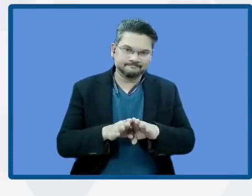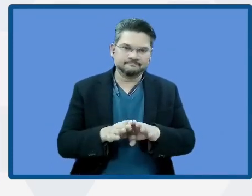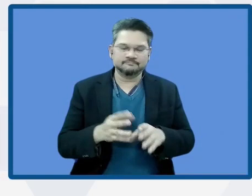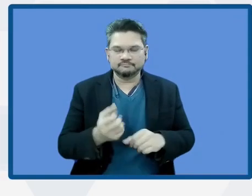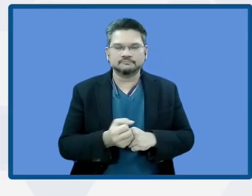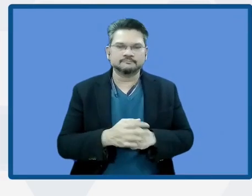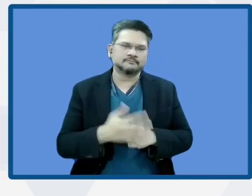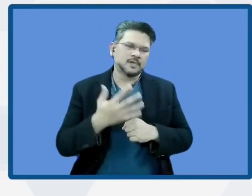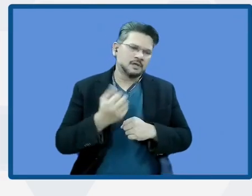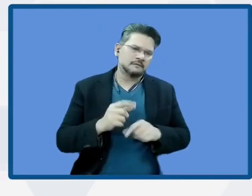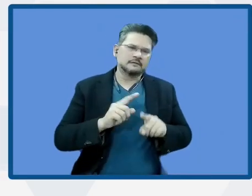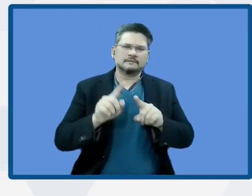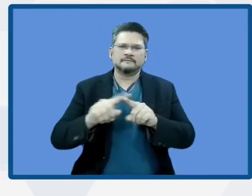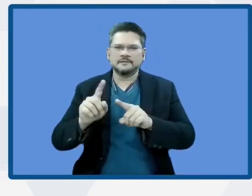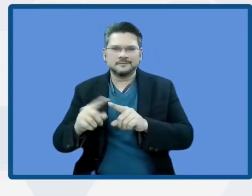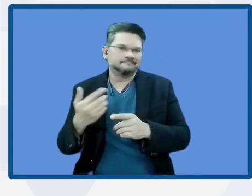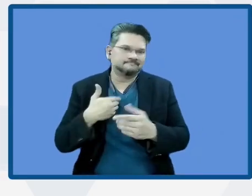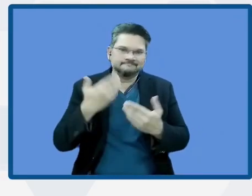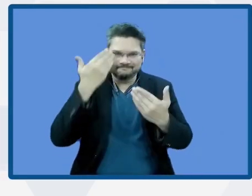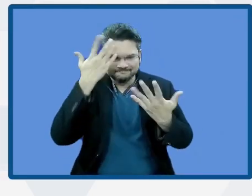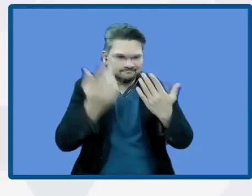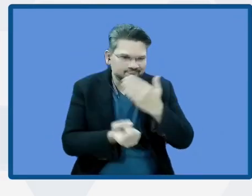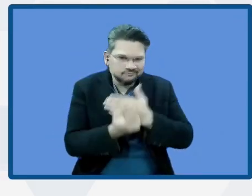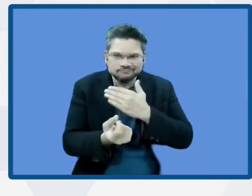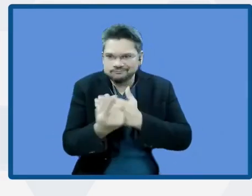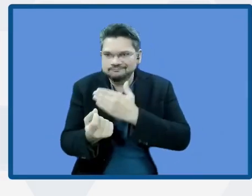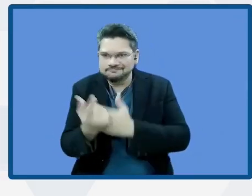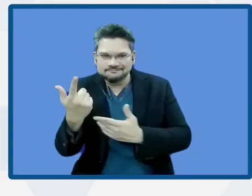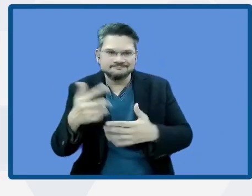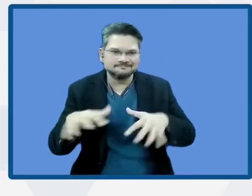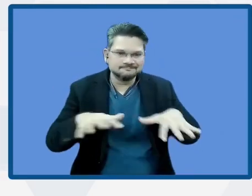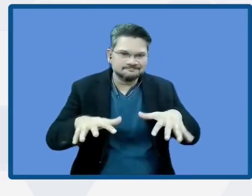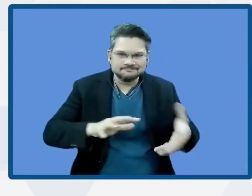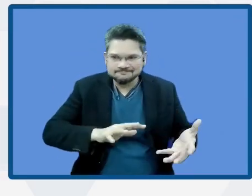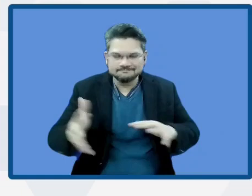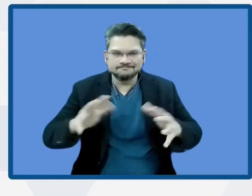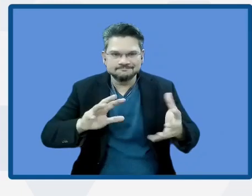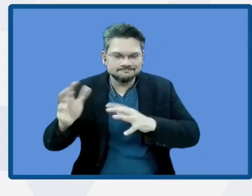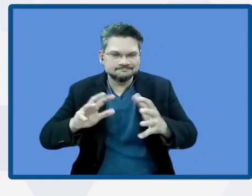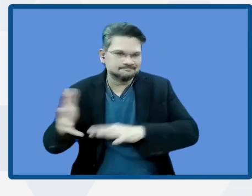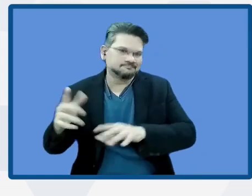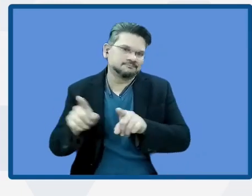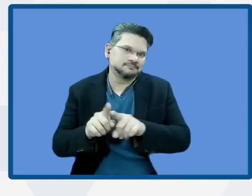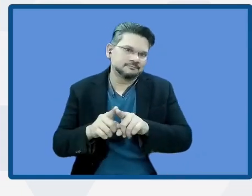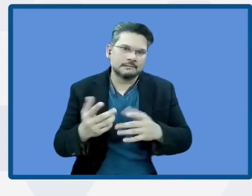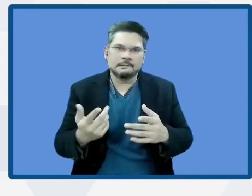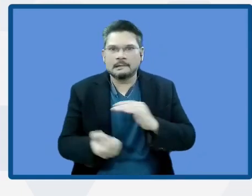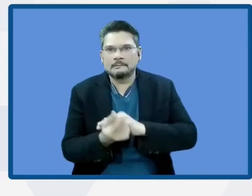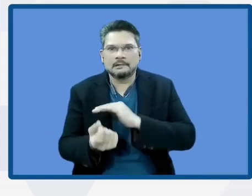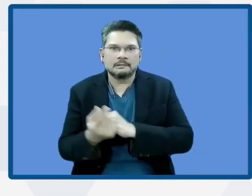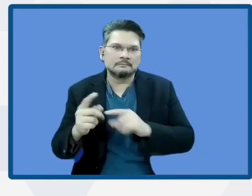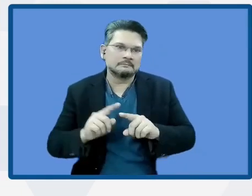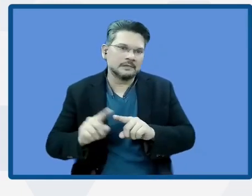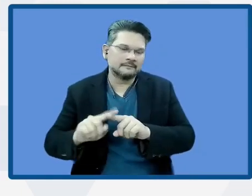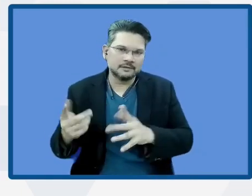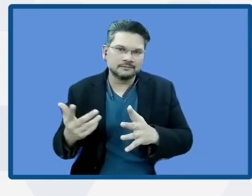intensity, in addition to geological disasters, early warning systems allow to reduce loss and damage and strengthen